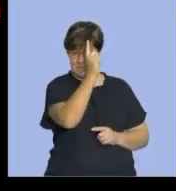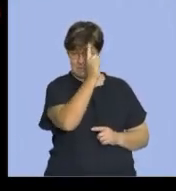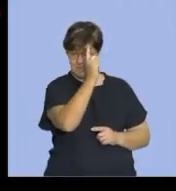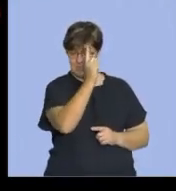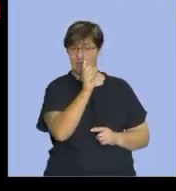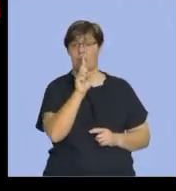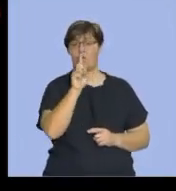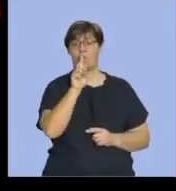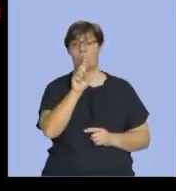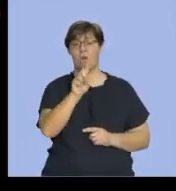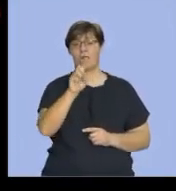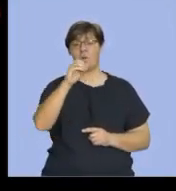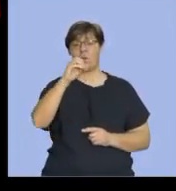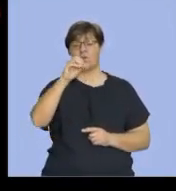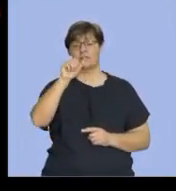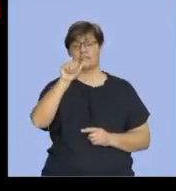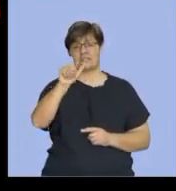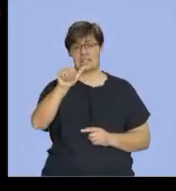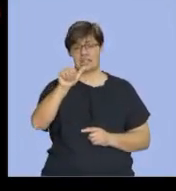goes up of